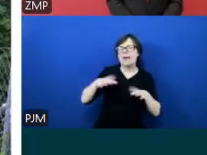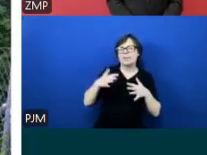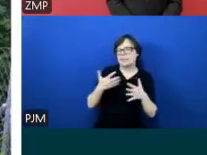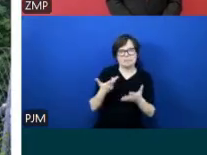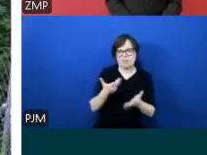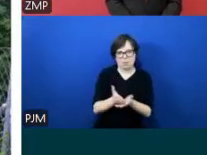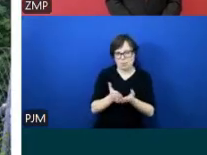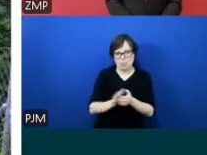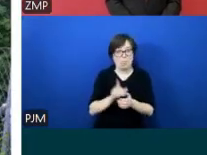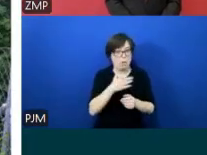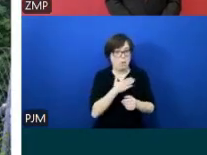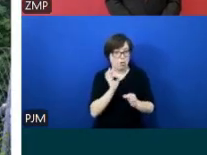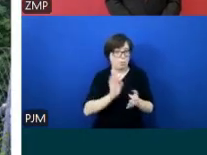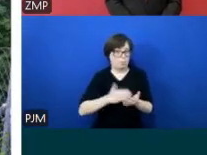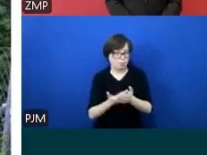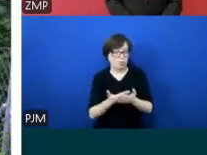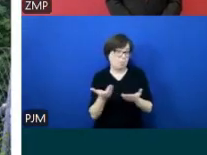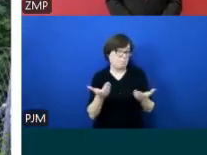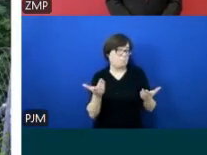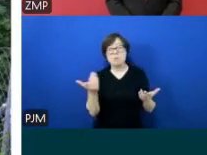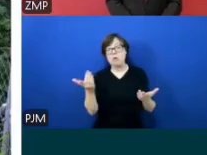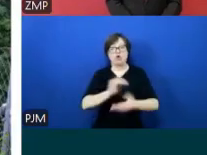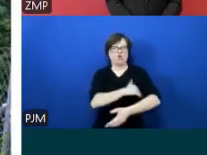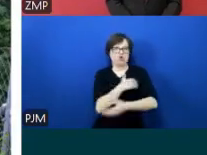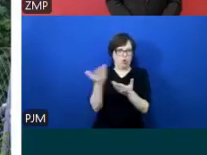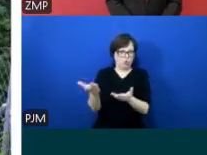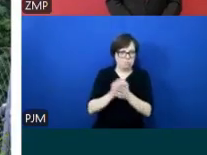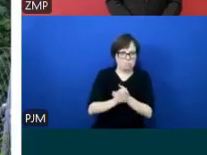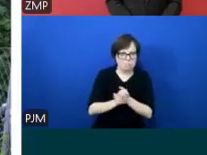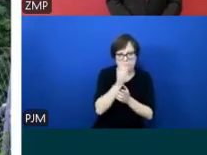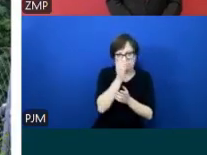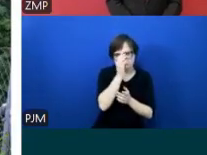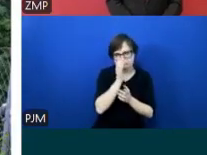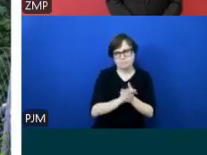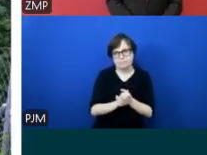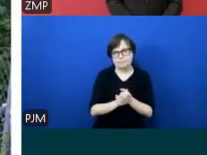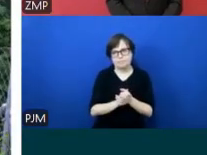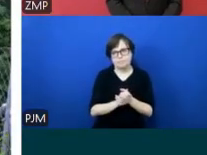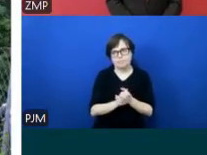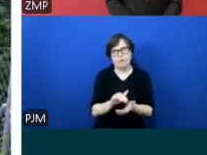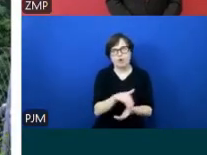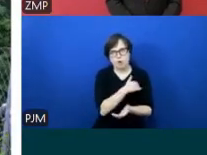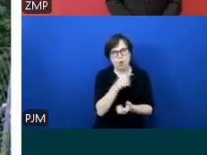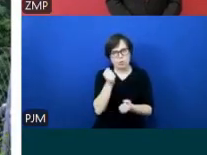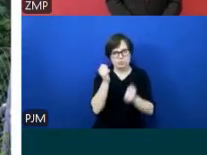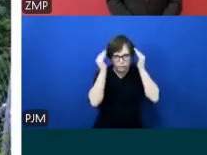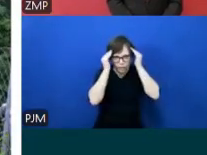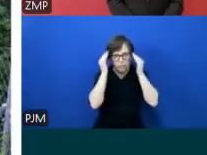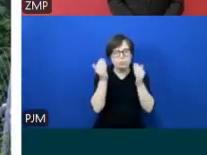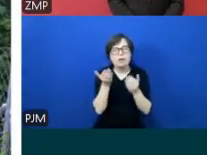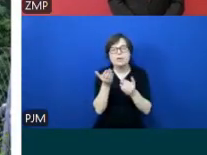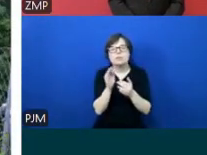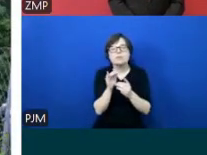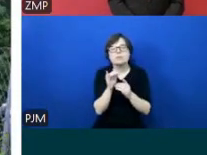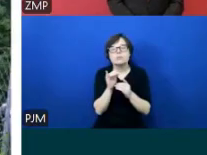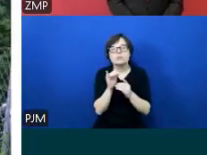to schools. They are very aware of the needs of their children, and so here in Hof, one of the schools